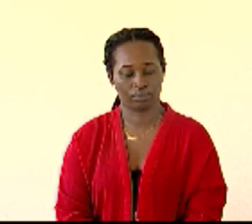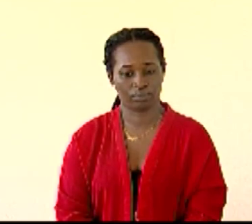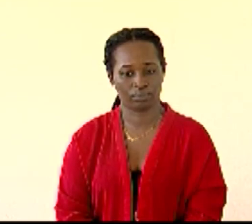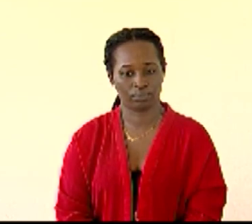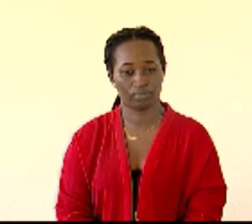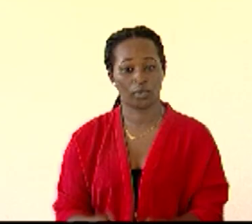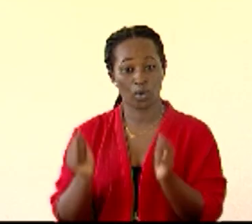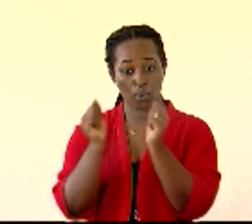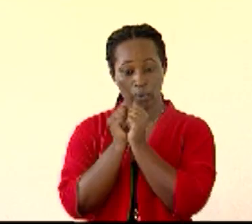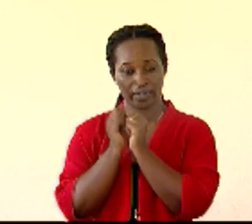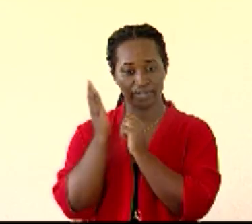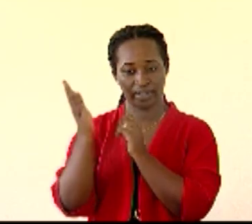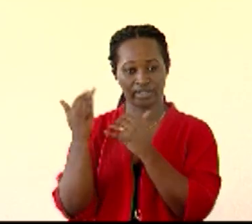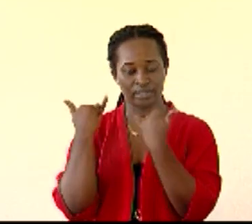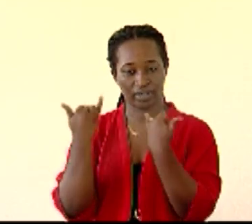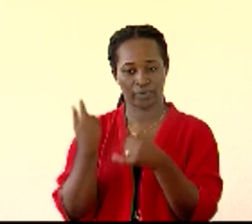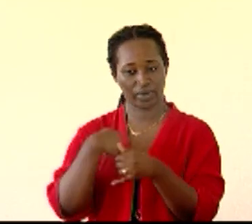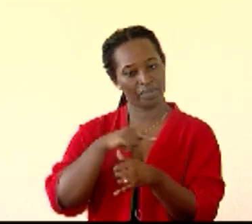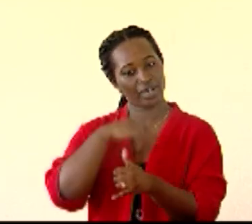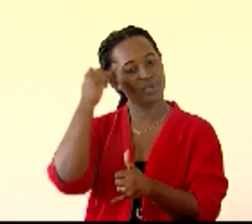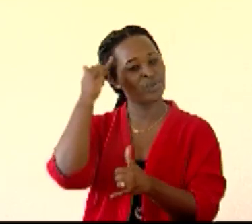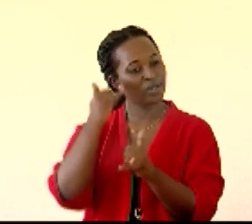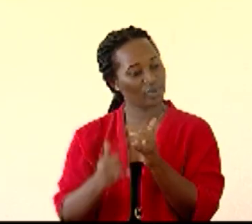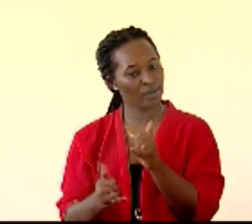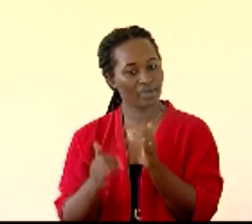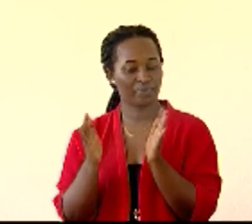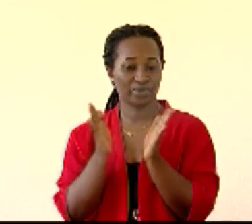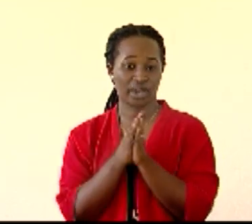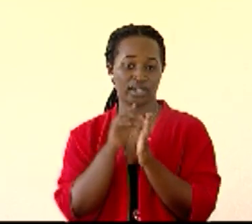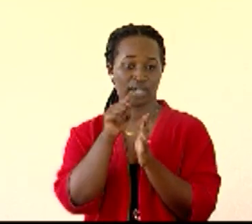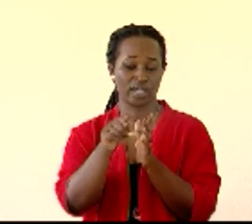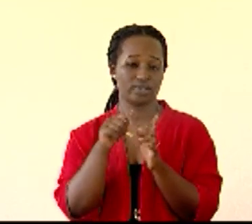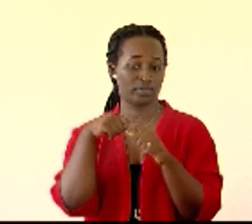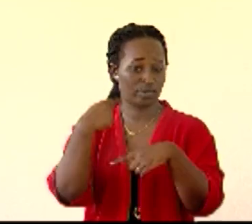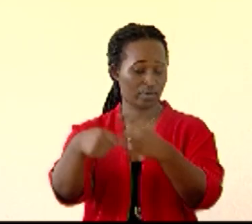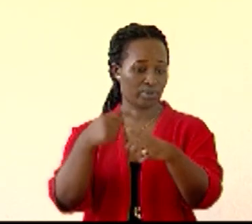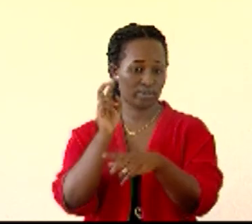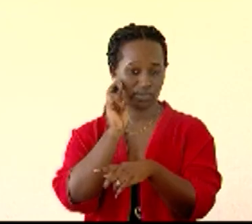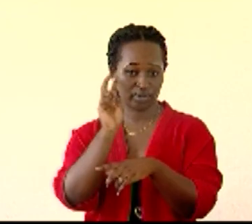So with this, let's end here, and as you continue checking, we should be